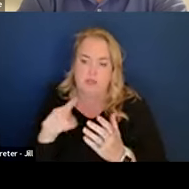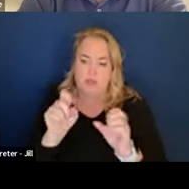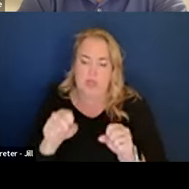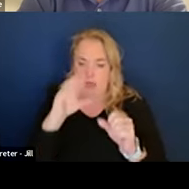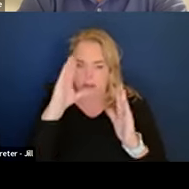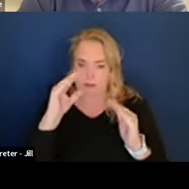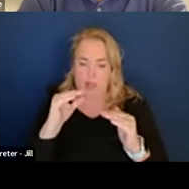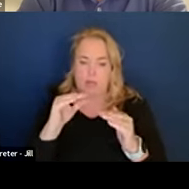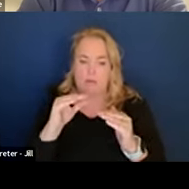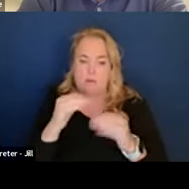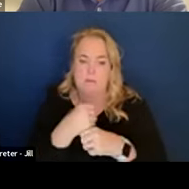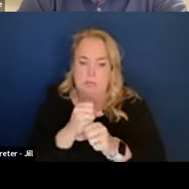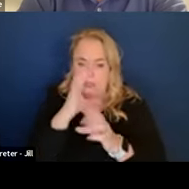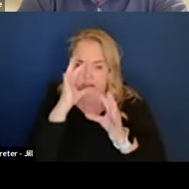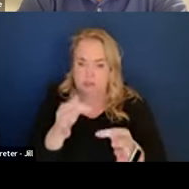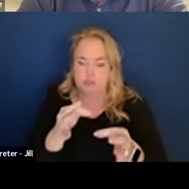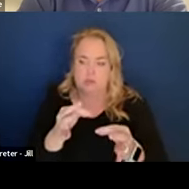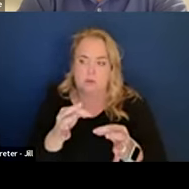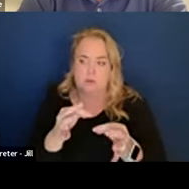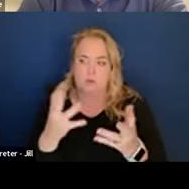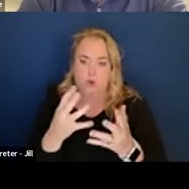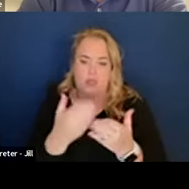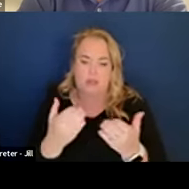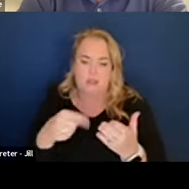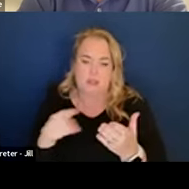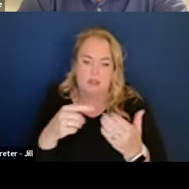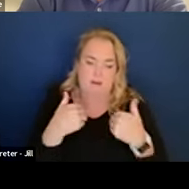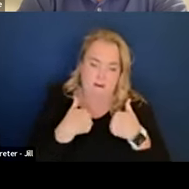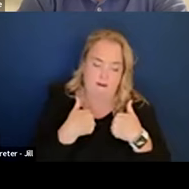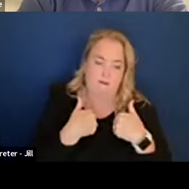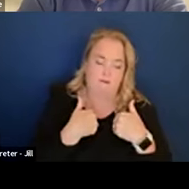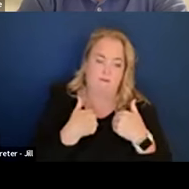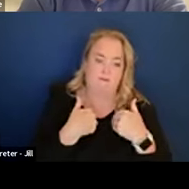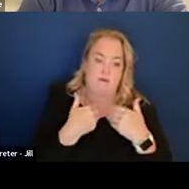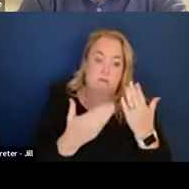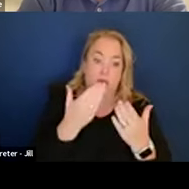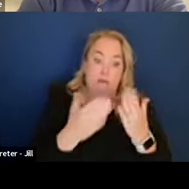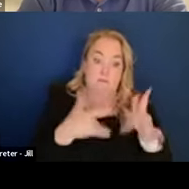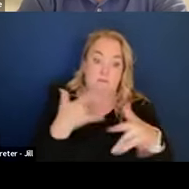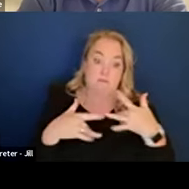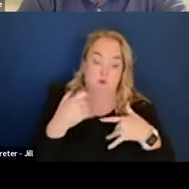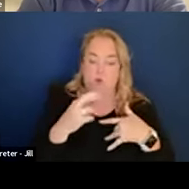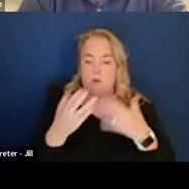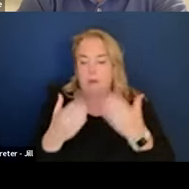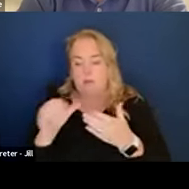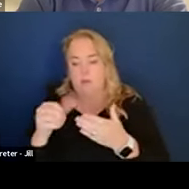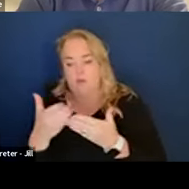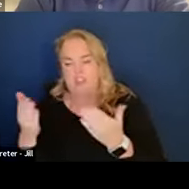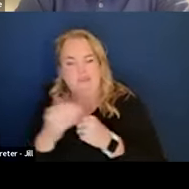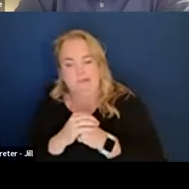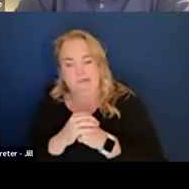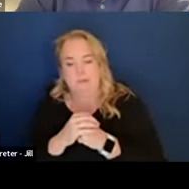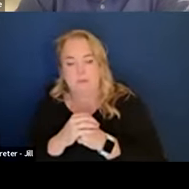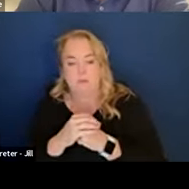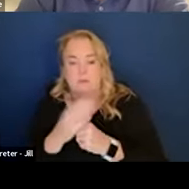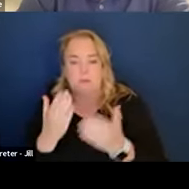make decisions on what things they go for with a lot of gusto and what things maybe they don't go for as much, because it